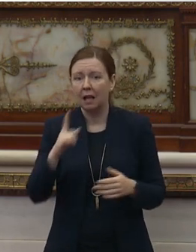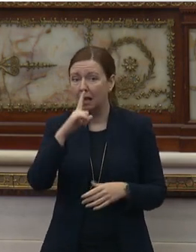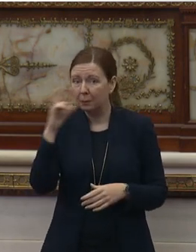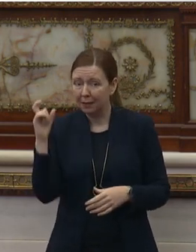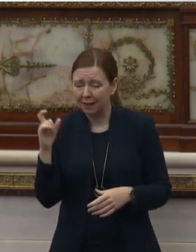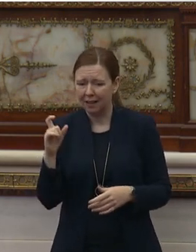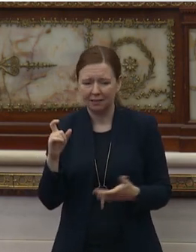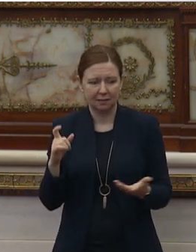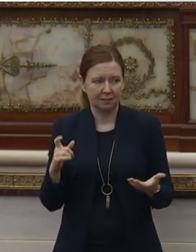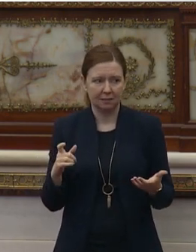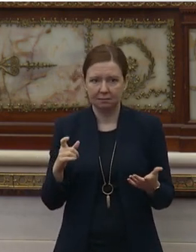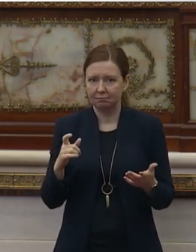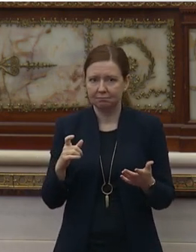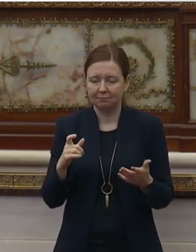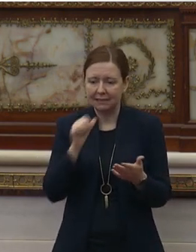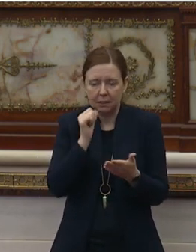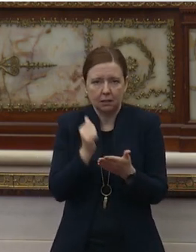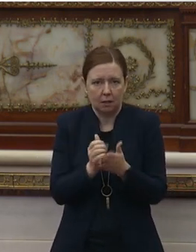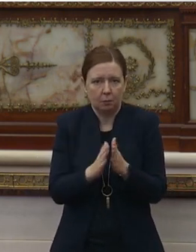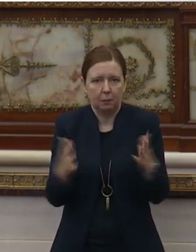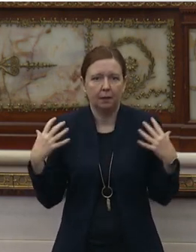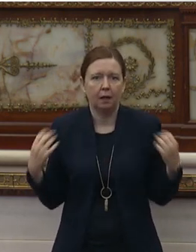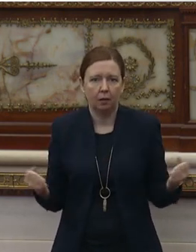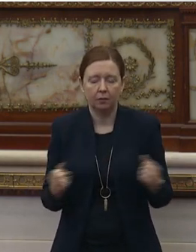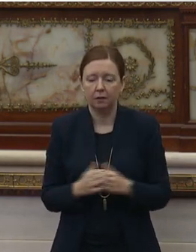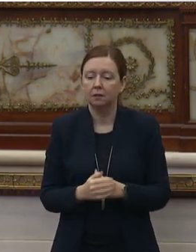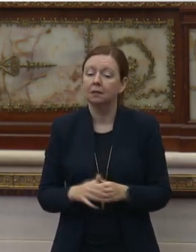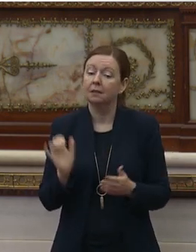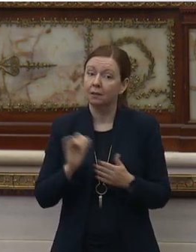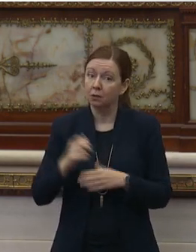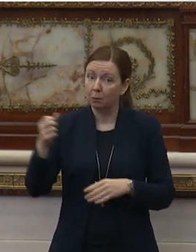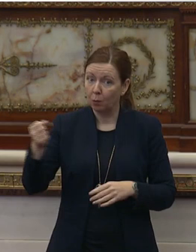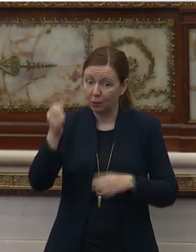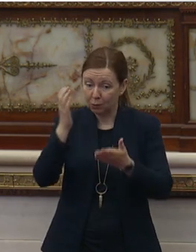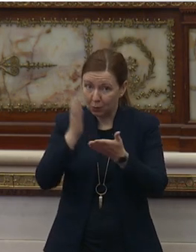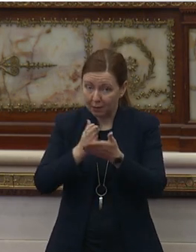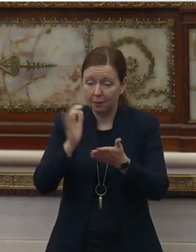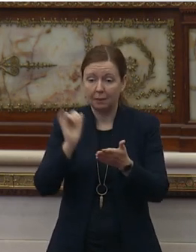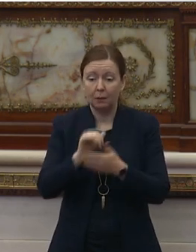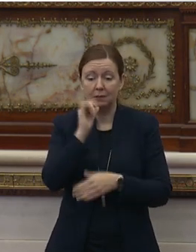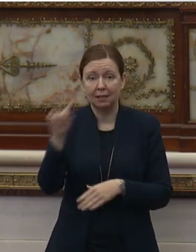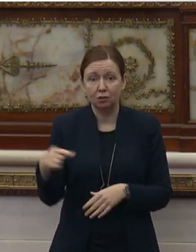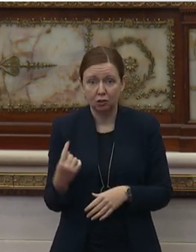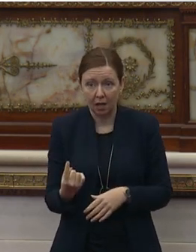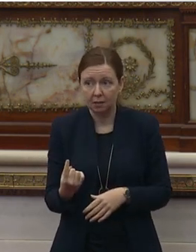it undermined the public health goal of the bill. This was a moratorium that wasn't just